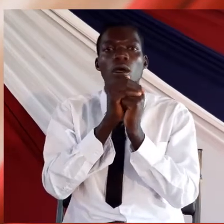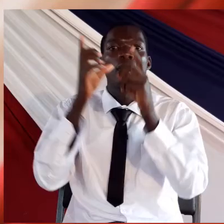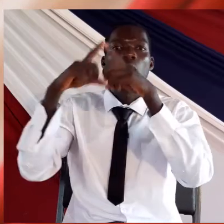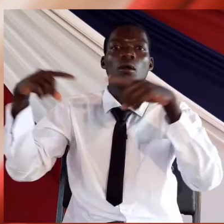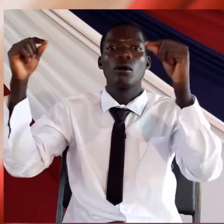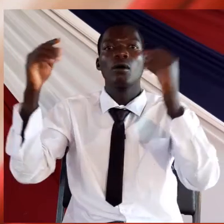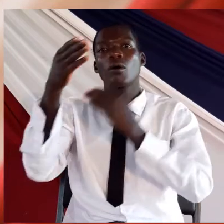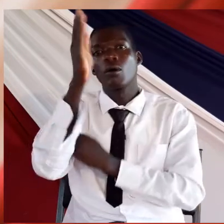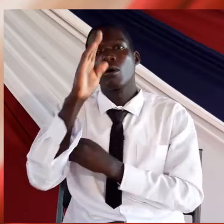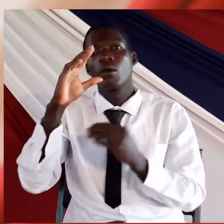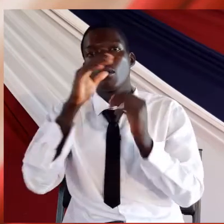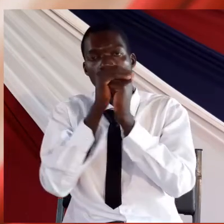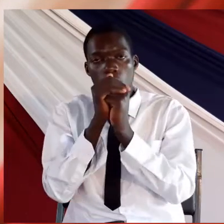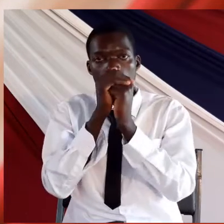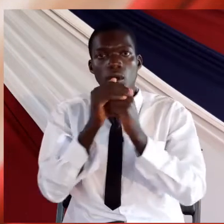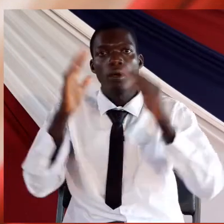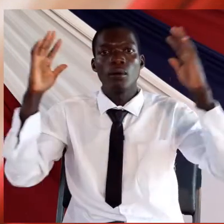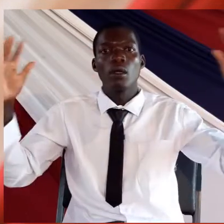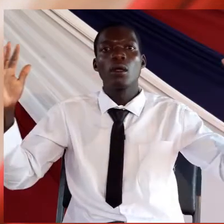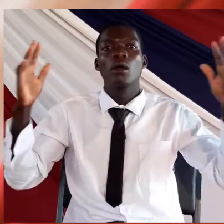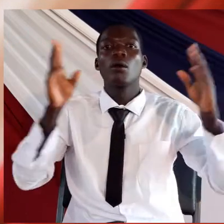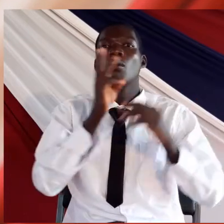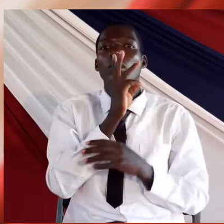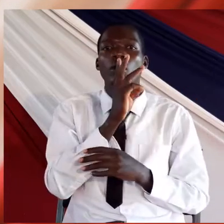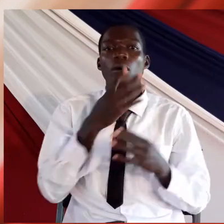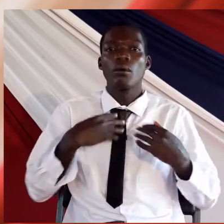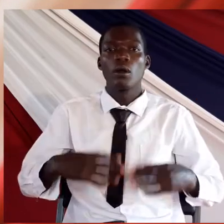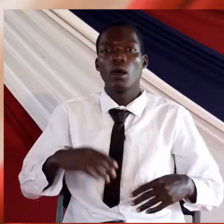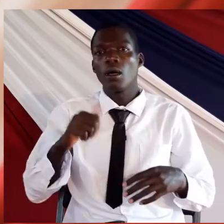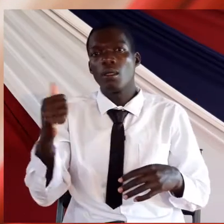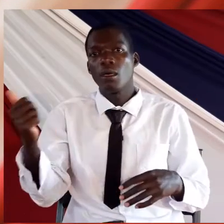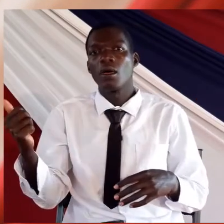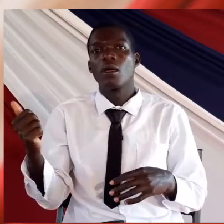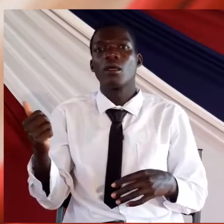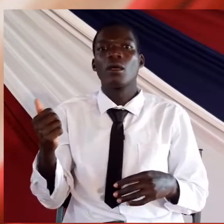people are worshiping the big water bodies and many other